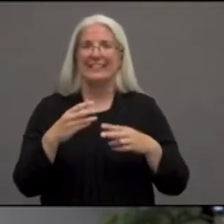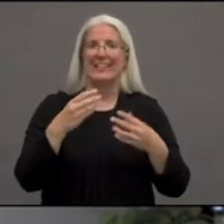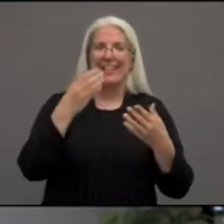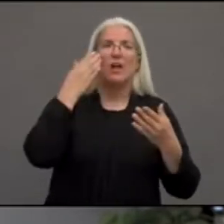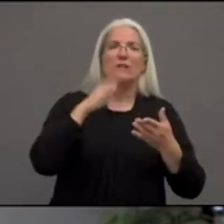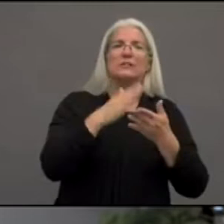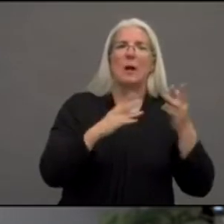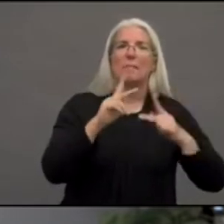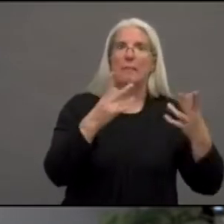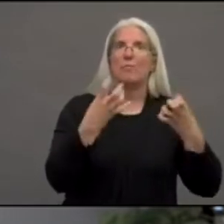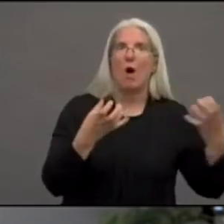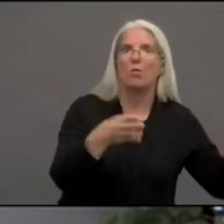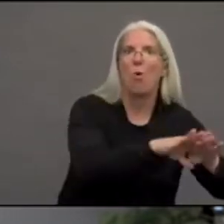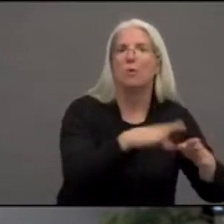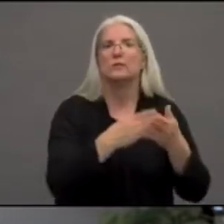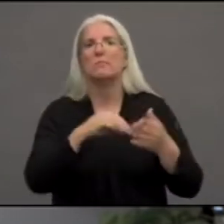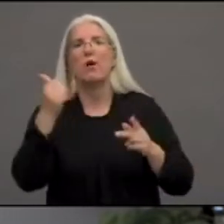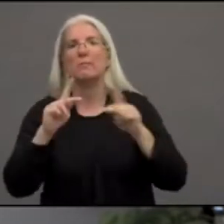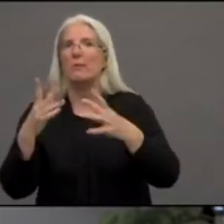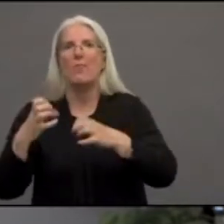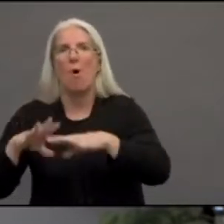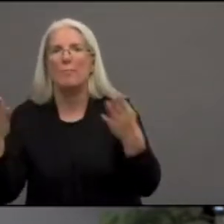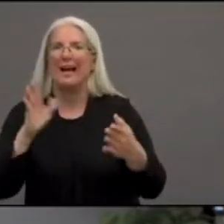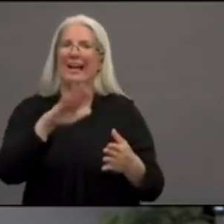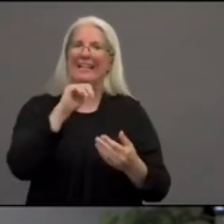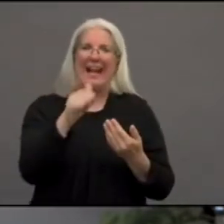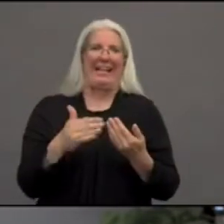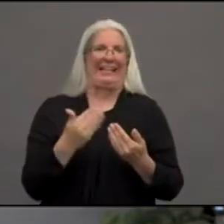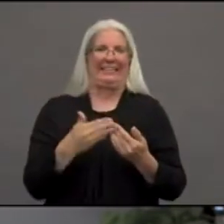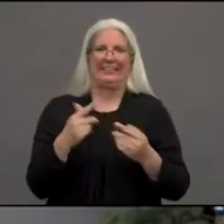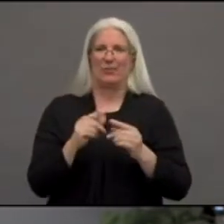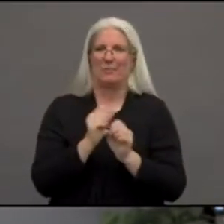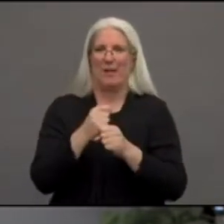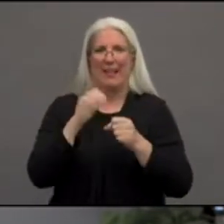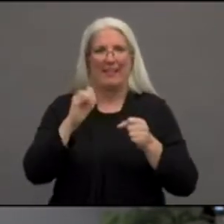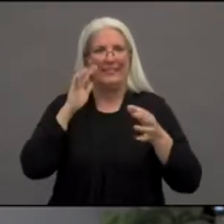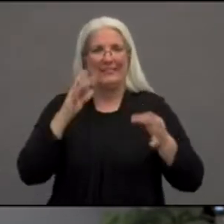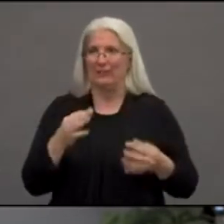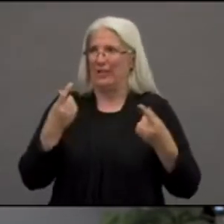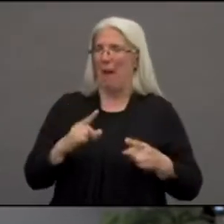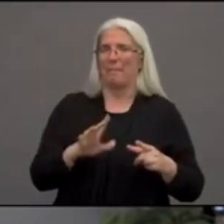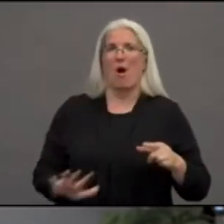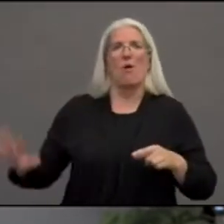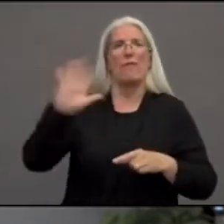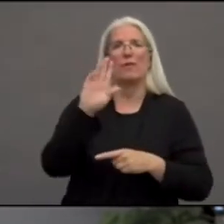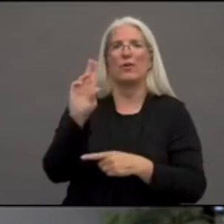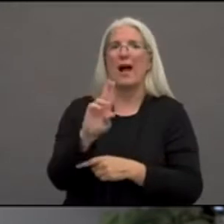And you can see that it's happening all over the country here. Let's just go to a